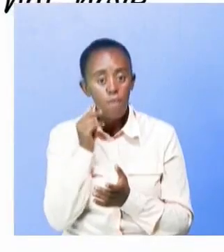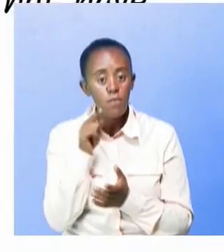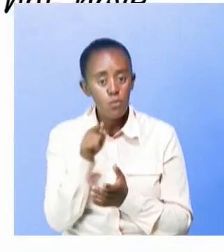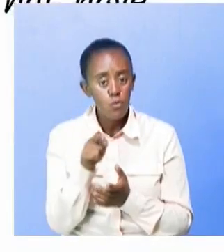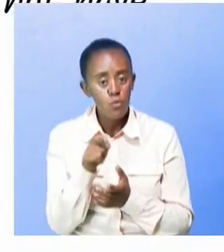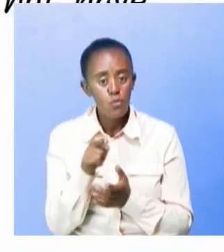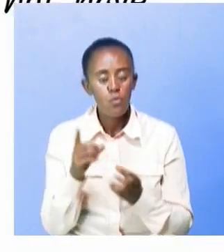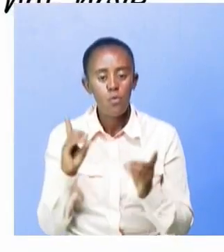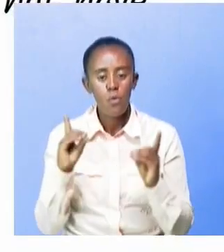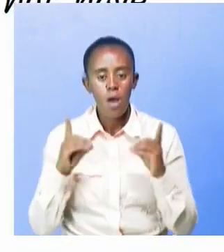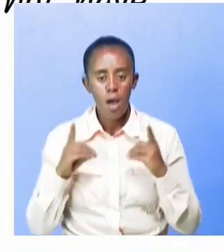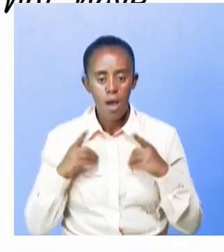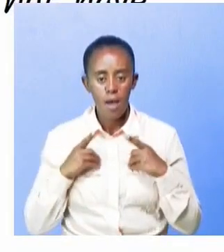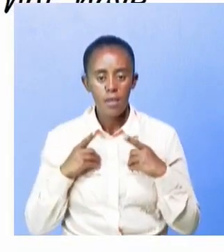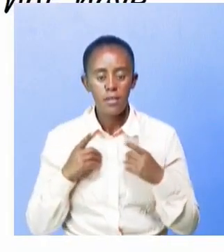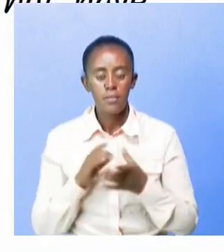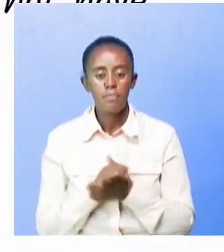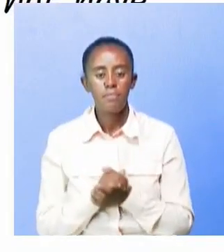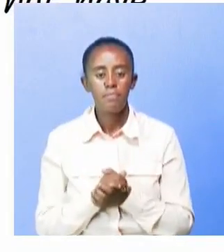had,